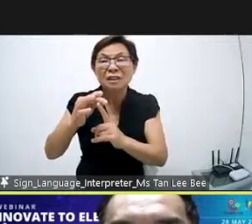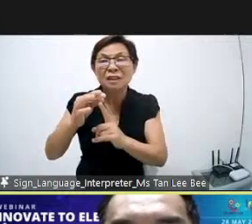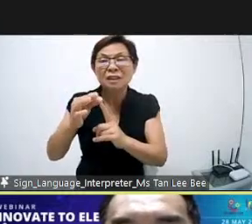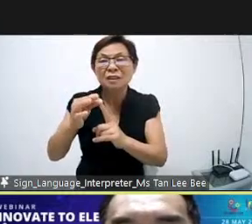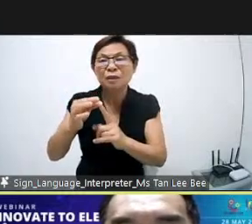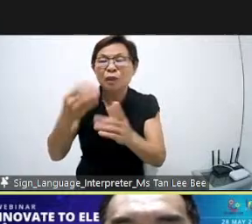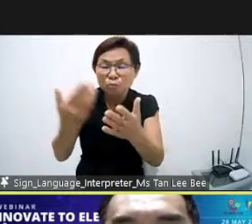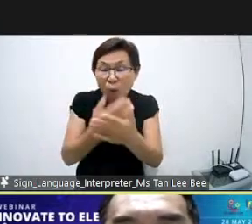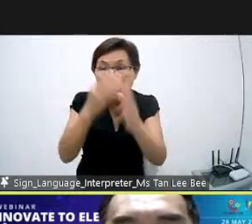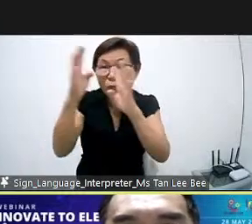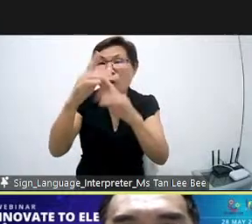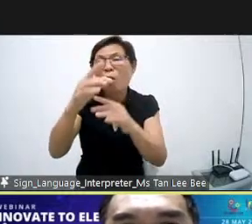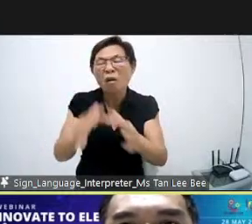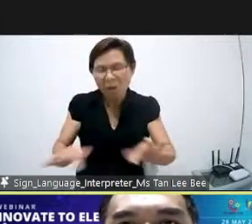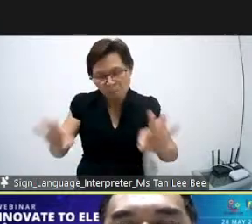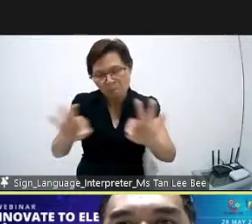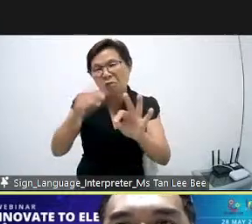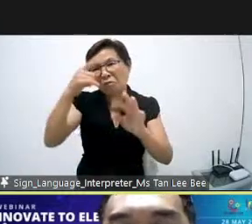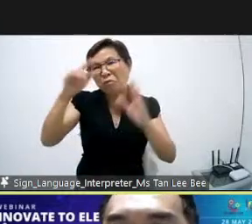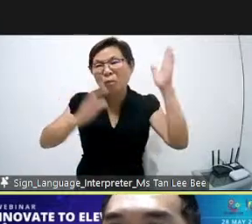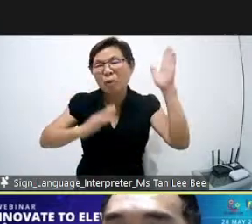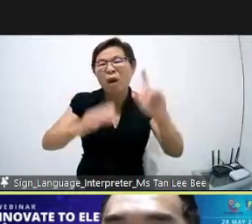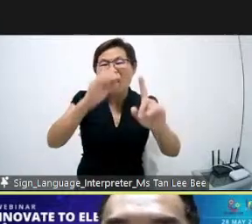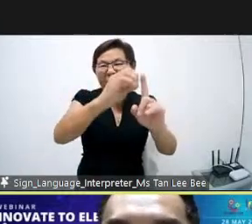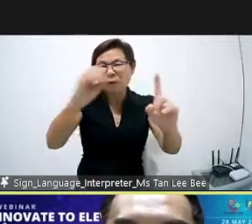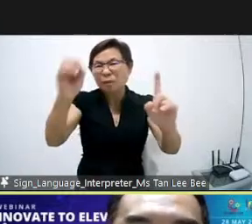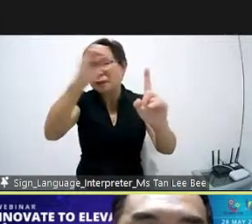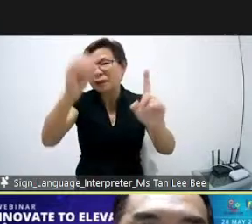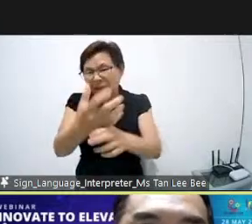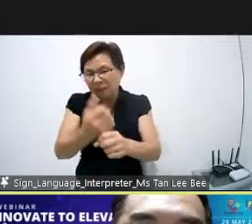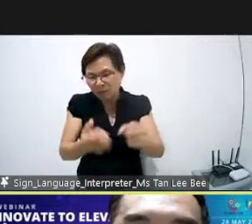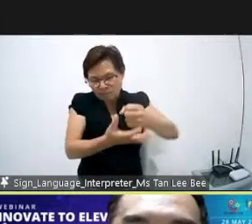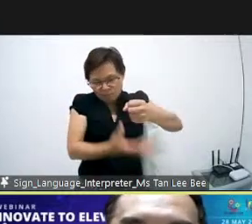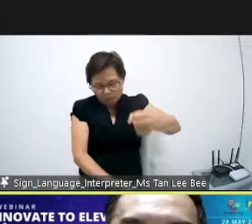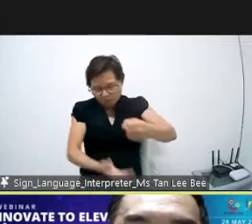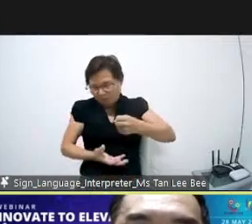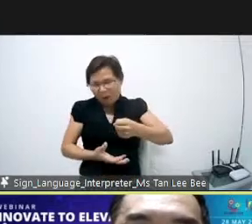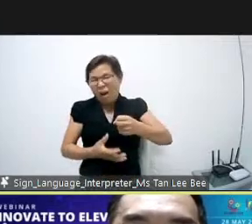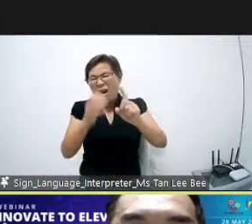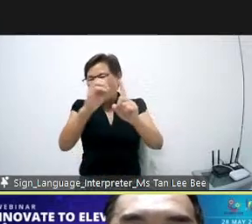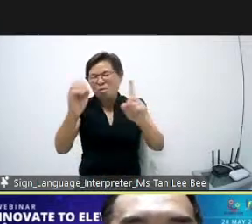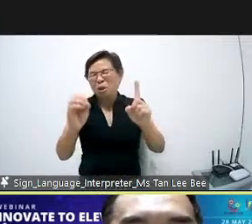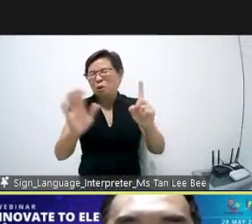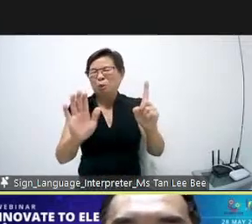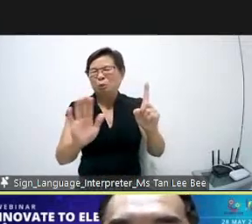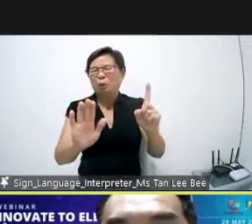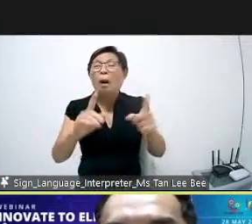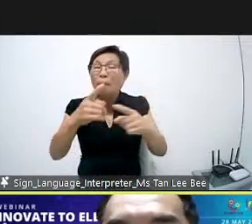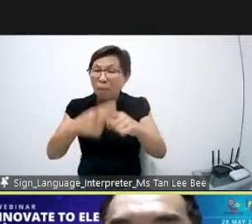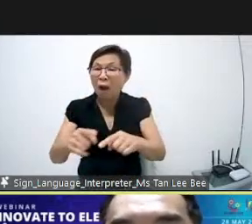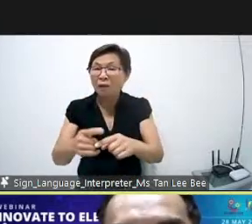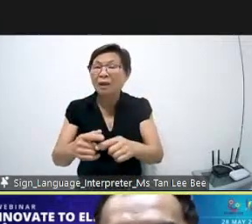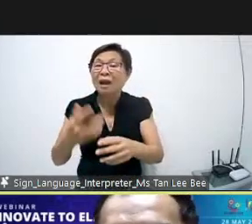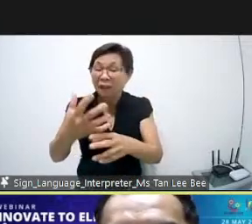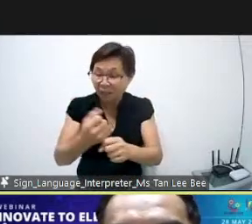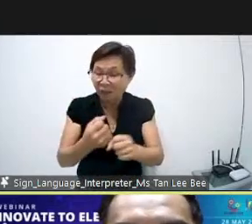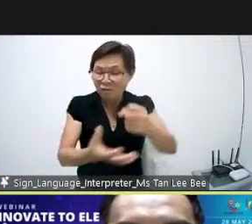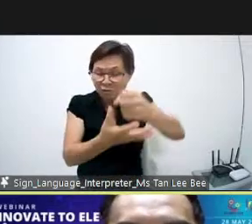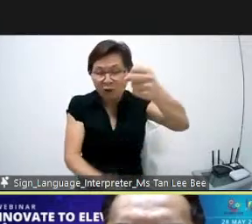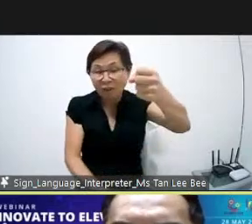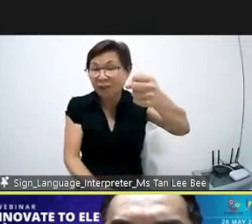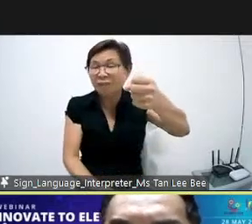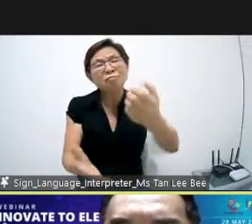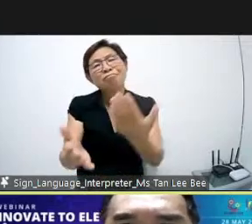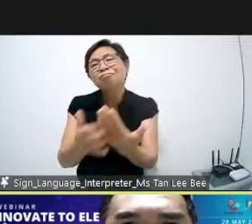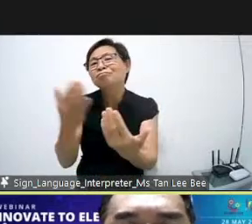I cannot say we can 100% get the fund, but for sure the opportunities to get the funding is very high, because special